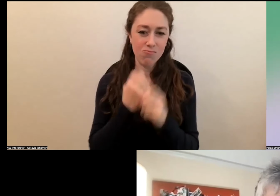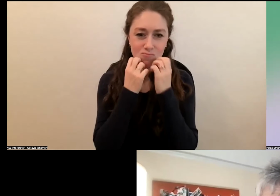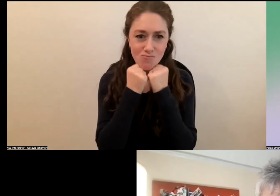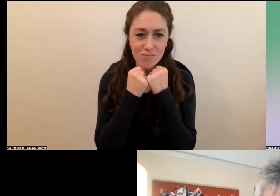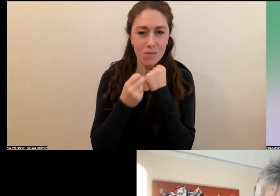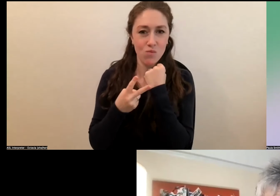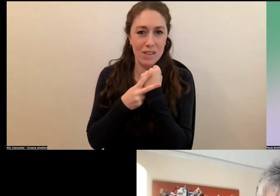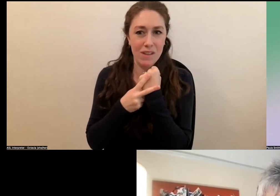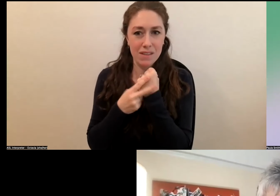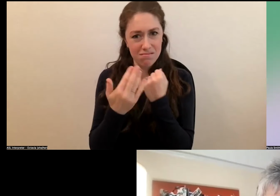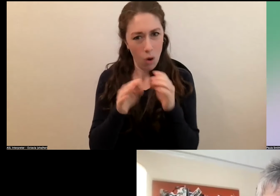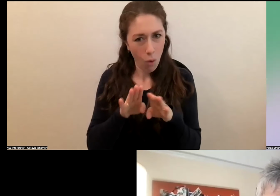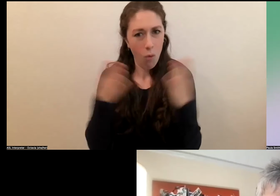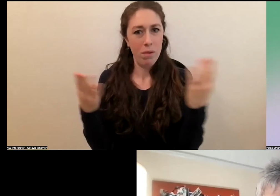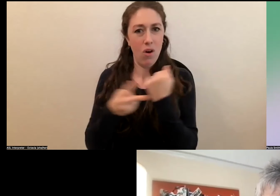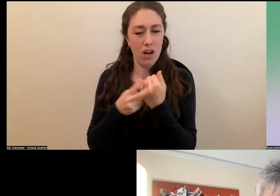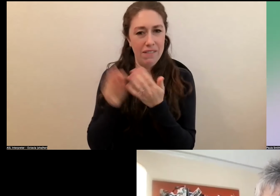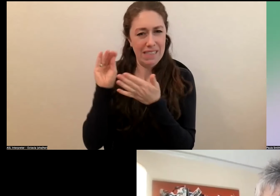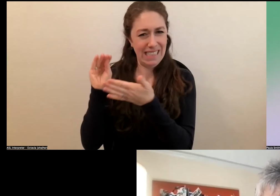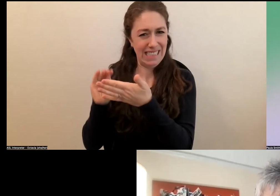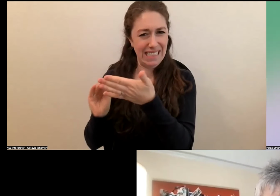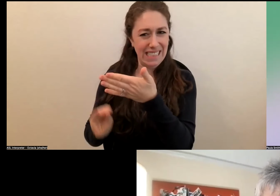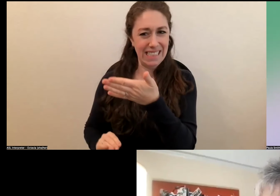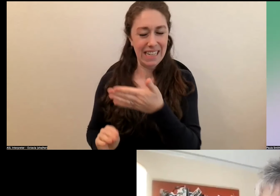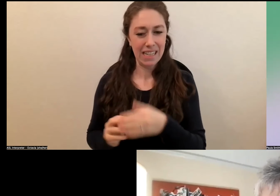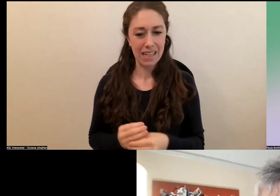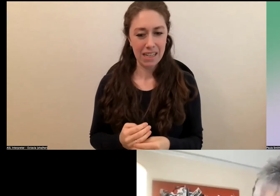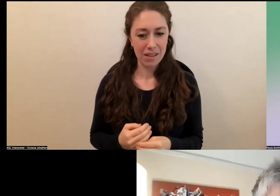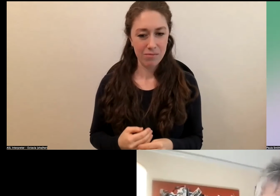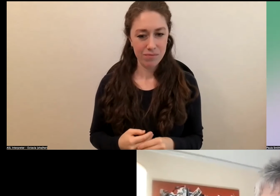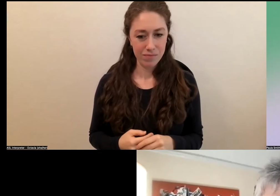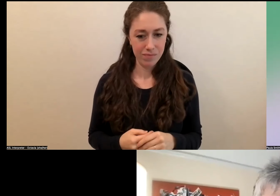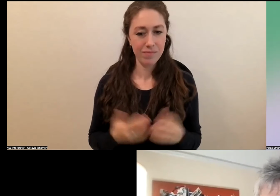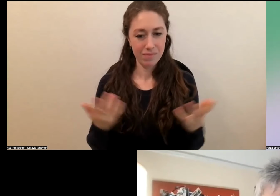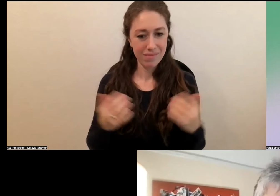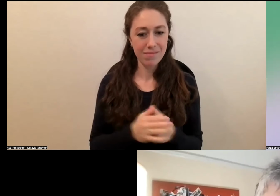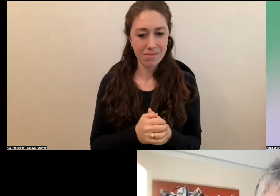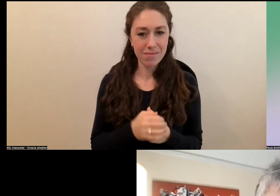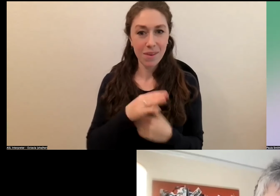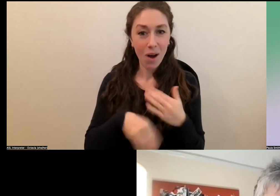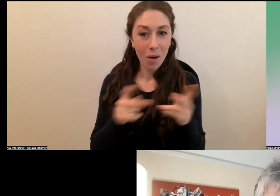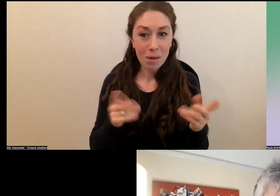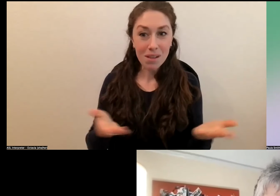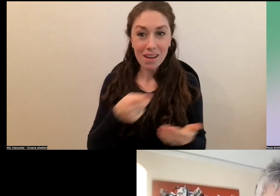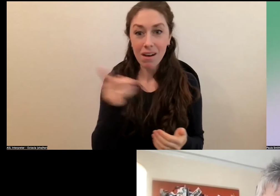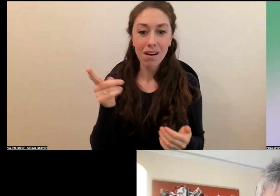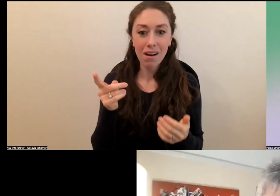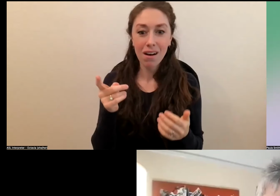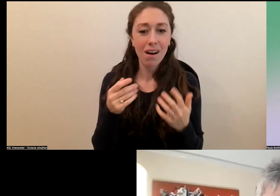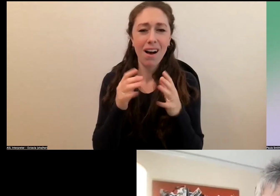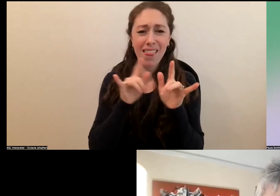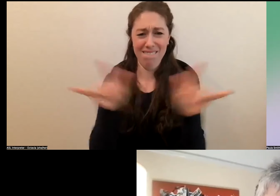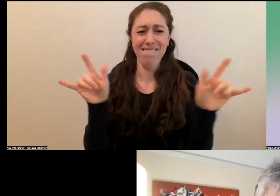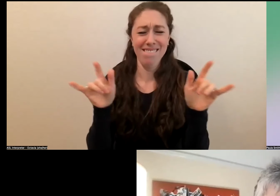open archiving initiative that is. And so all the people here, we're just like in love with them